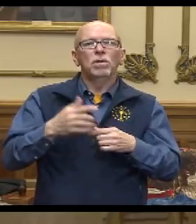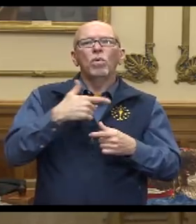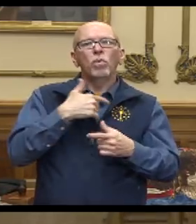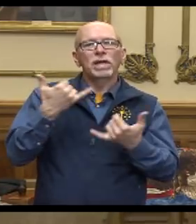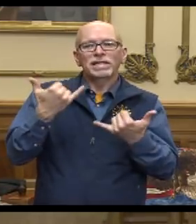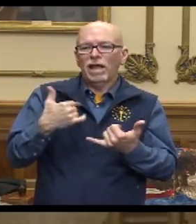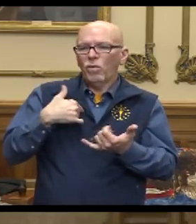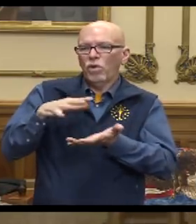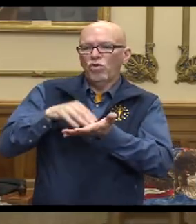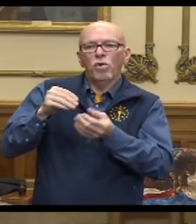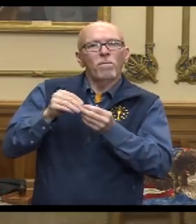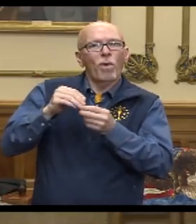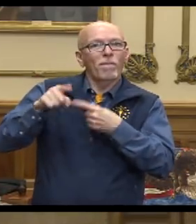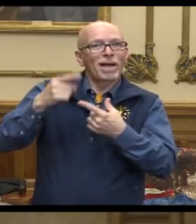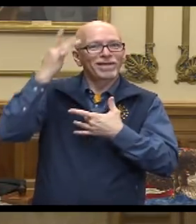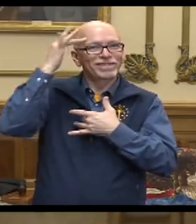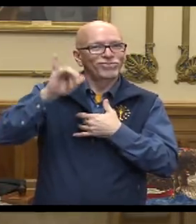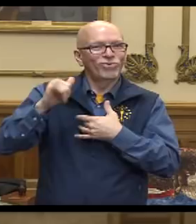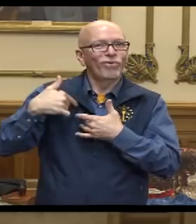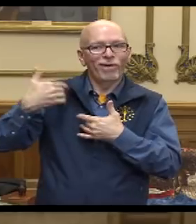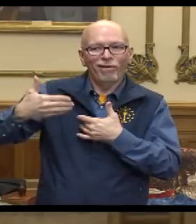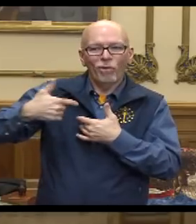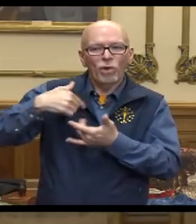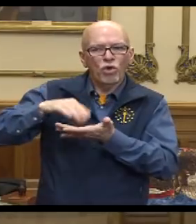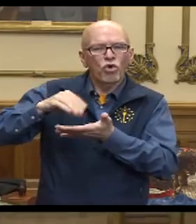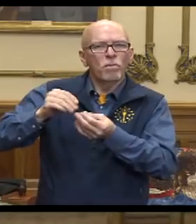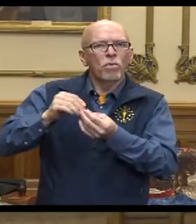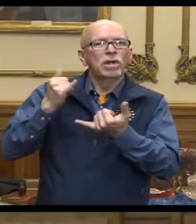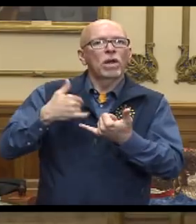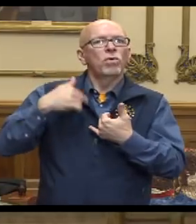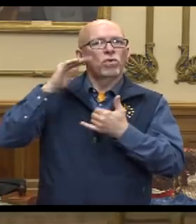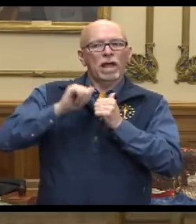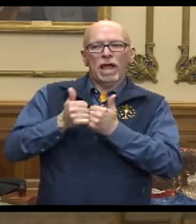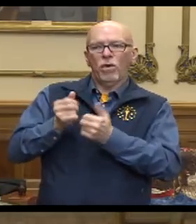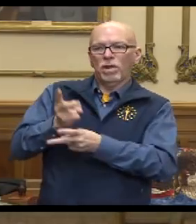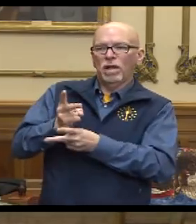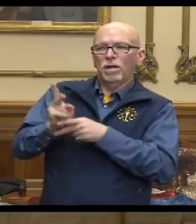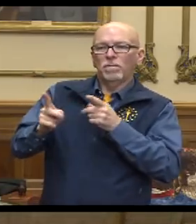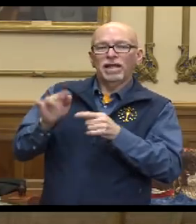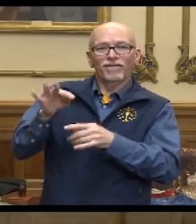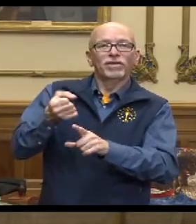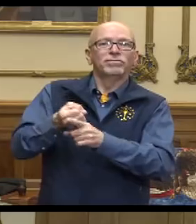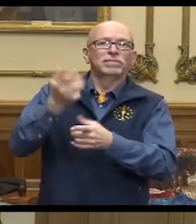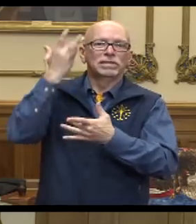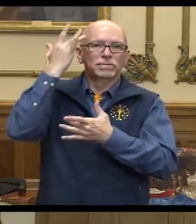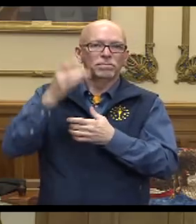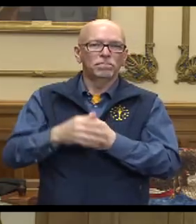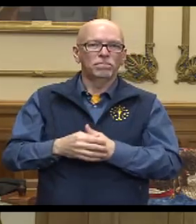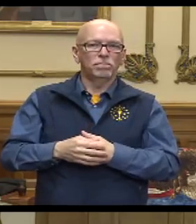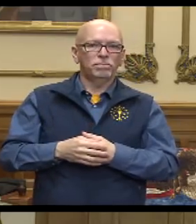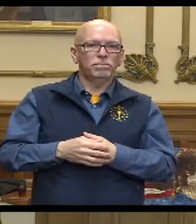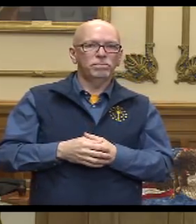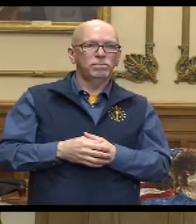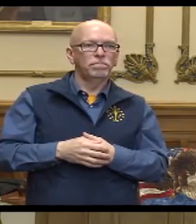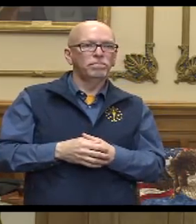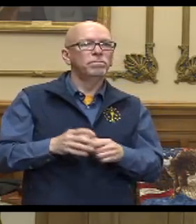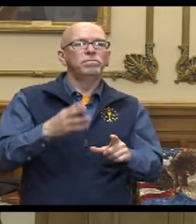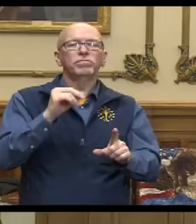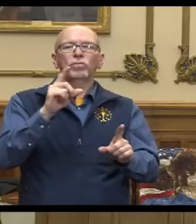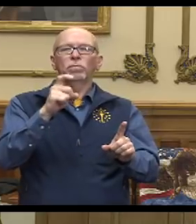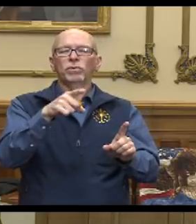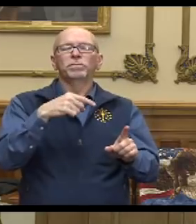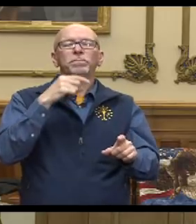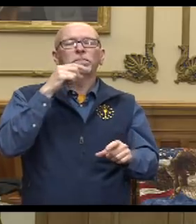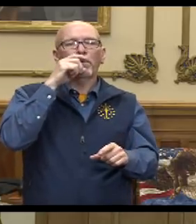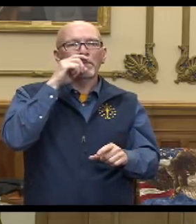about the disease in this time so that we know how best we can care for people when they get sick. Yeah, and might I just